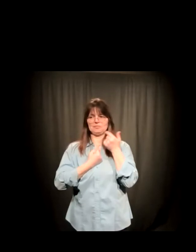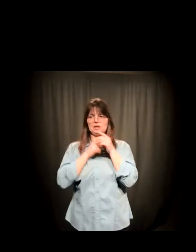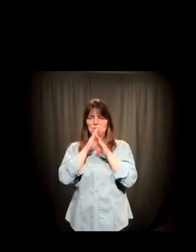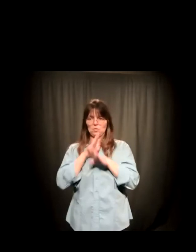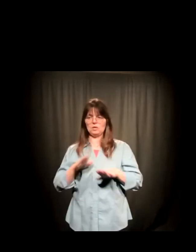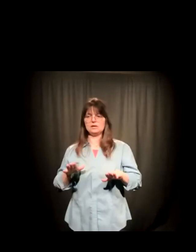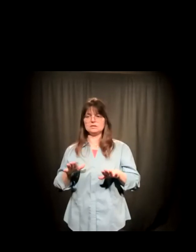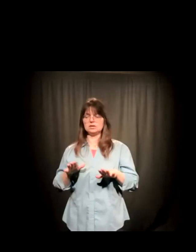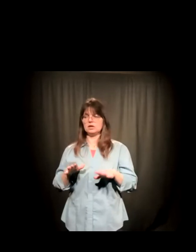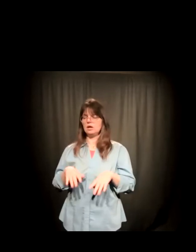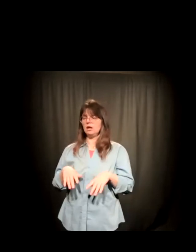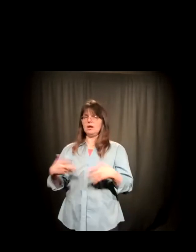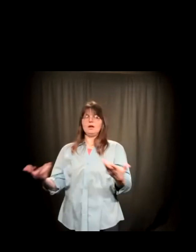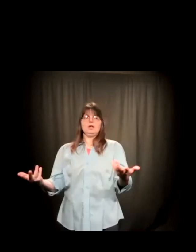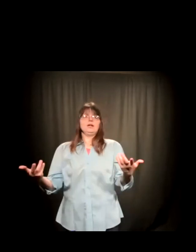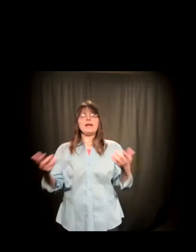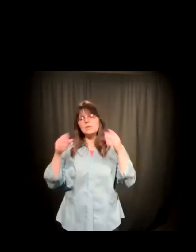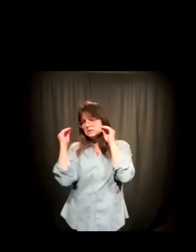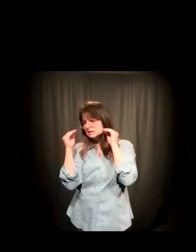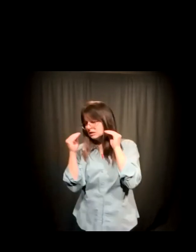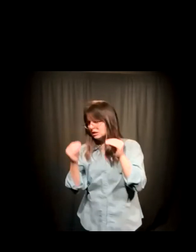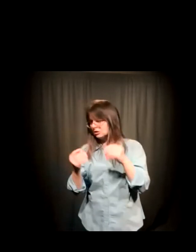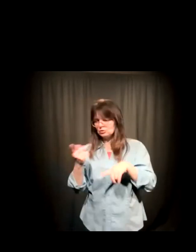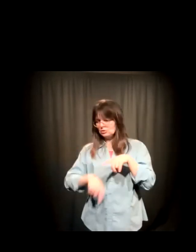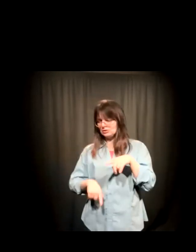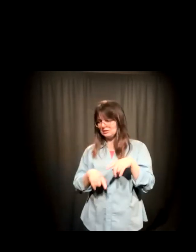too unbridled, too loud, or too free.